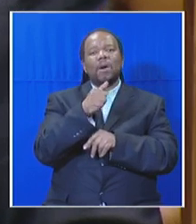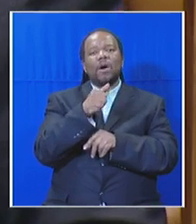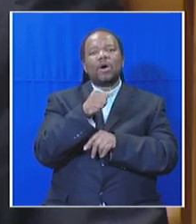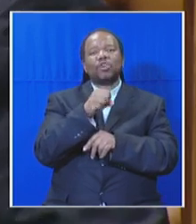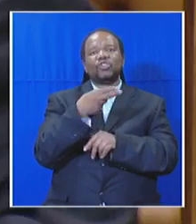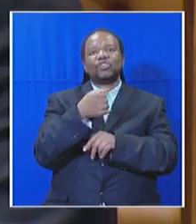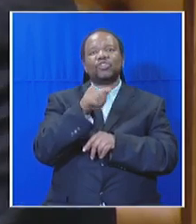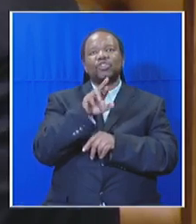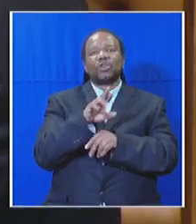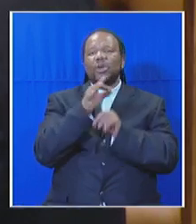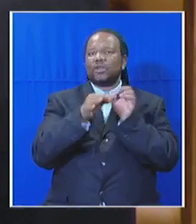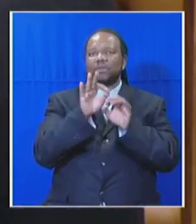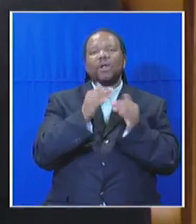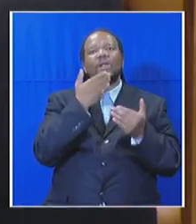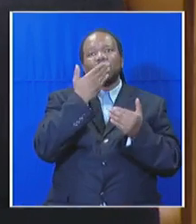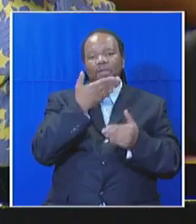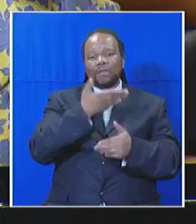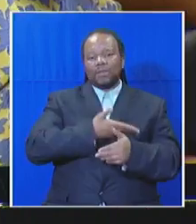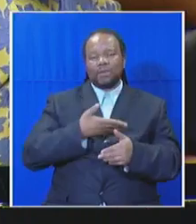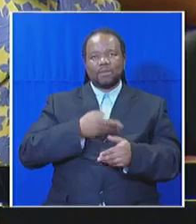Absolutely. Thank you very much, Madam Speaker.